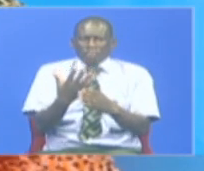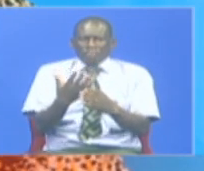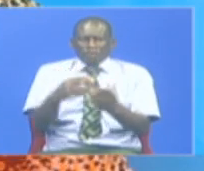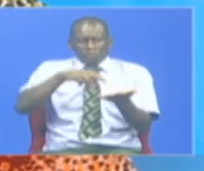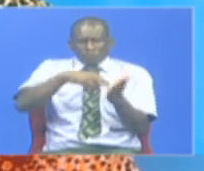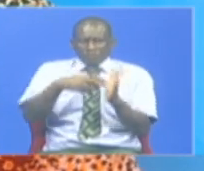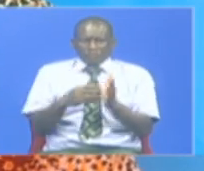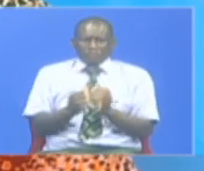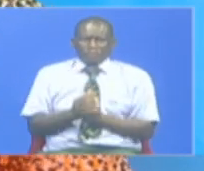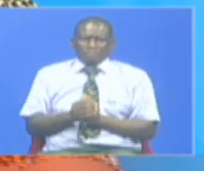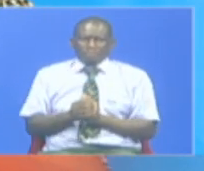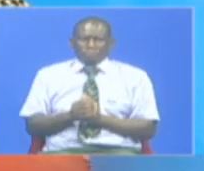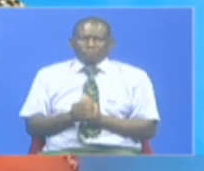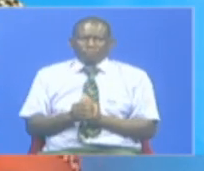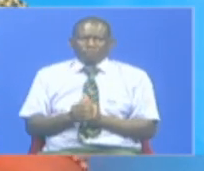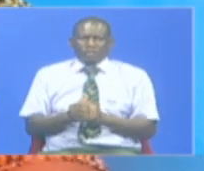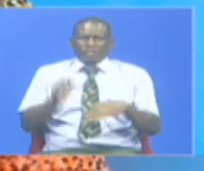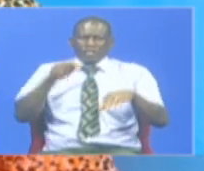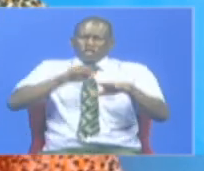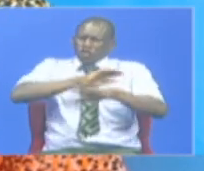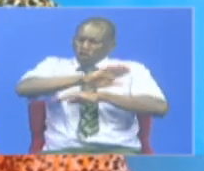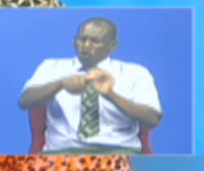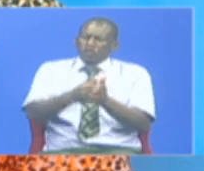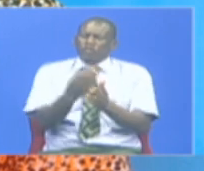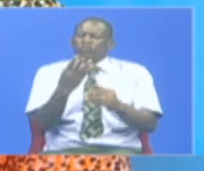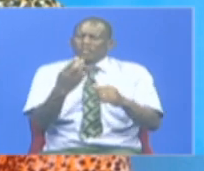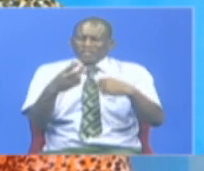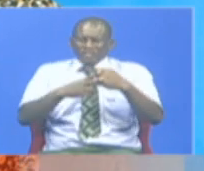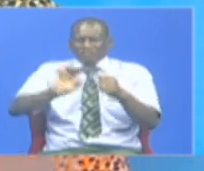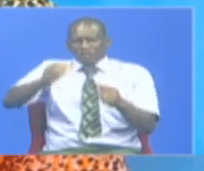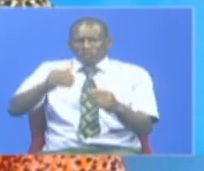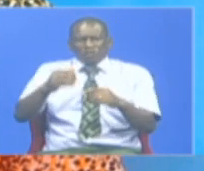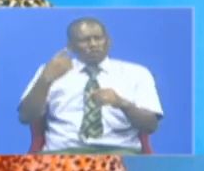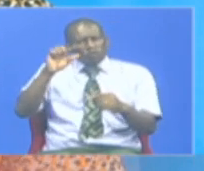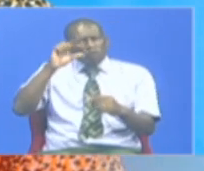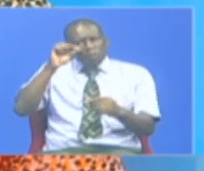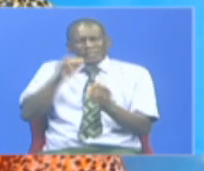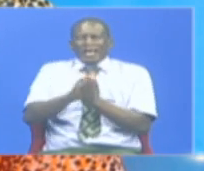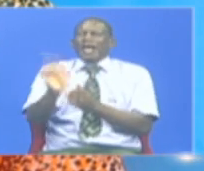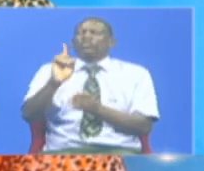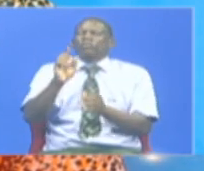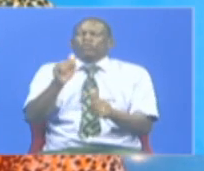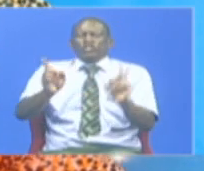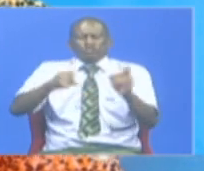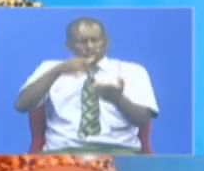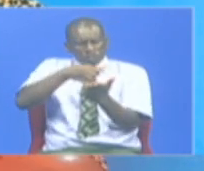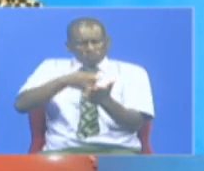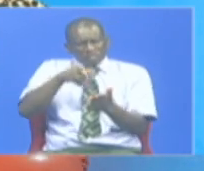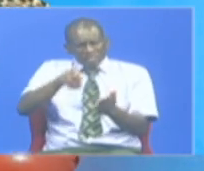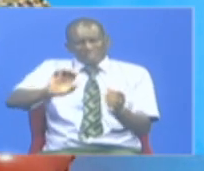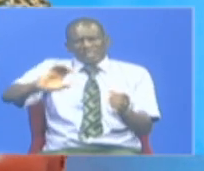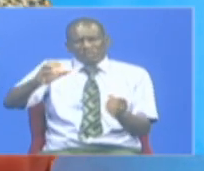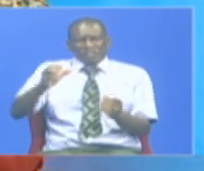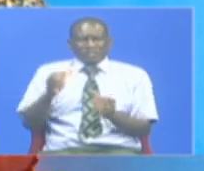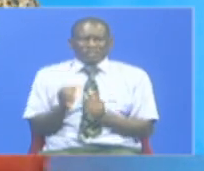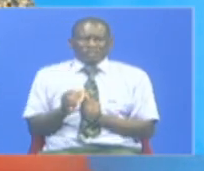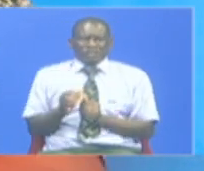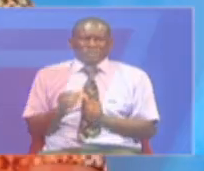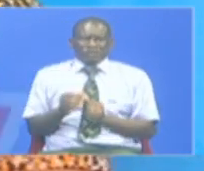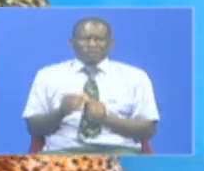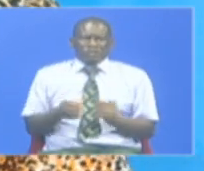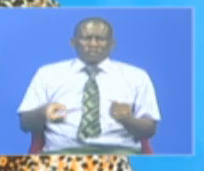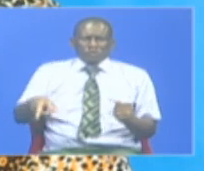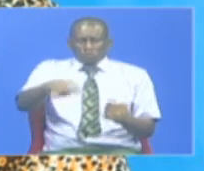Project across the 47 counties. So for Mombasa and Nairobi, which is not included in these counties, we